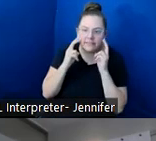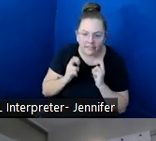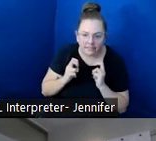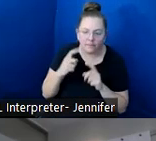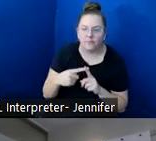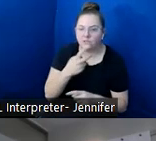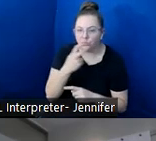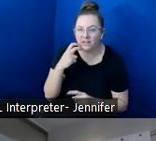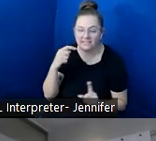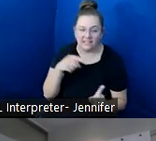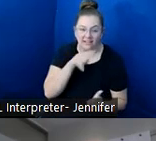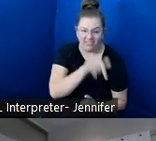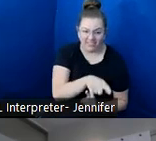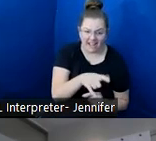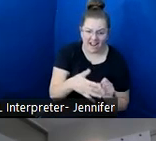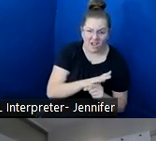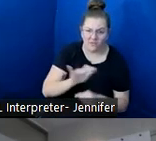all pay for that?